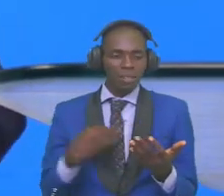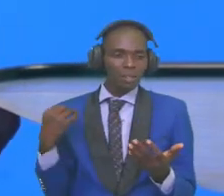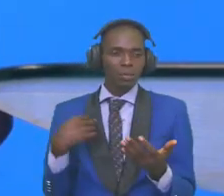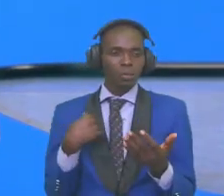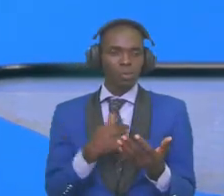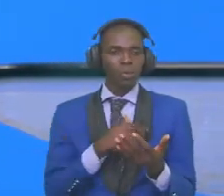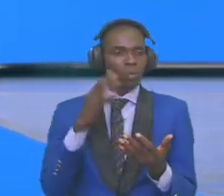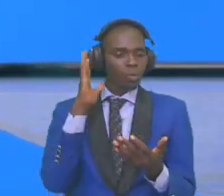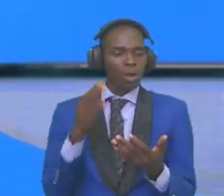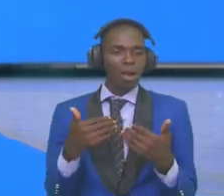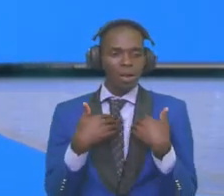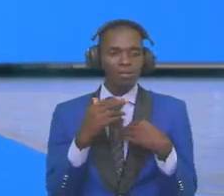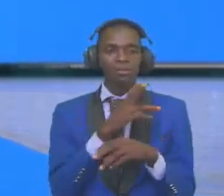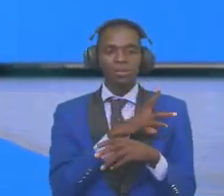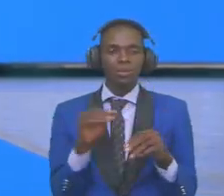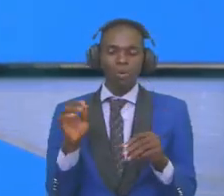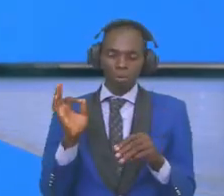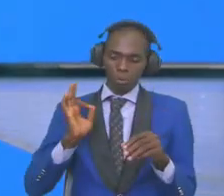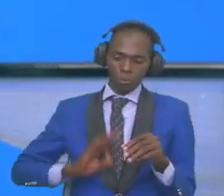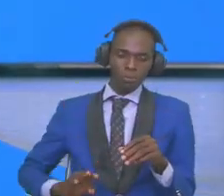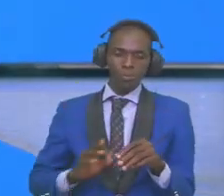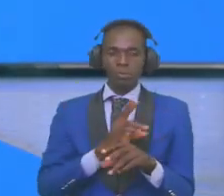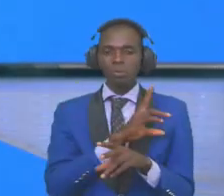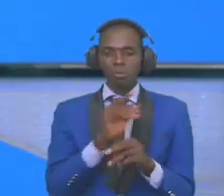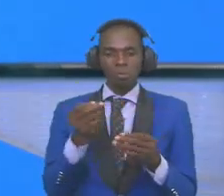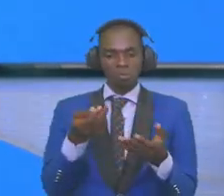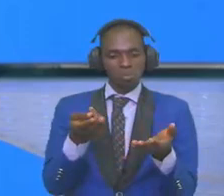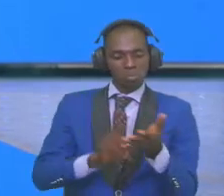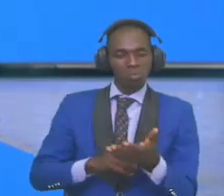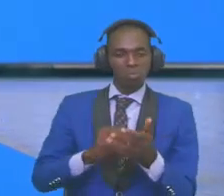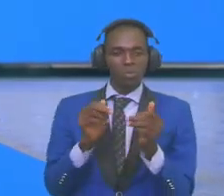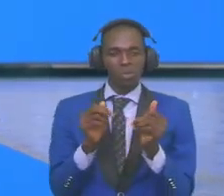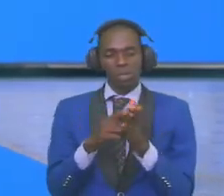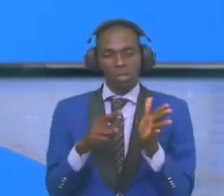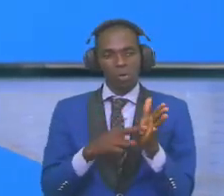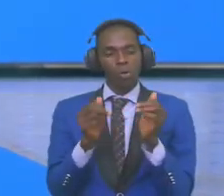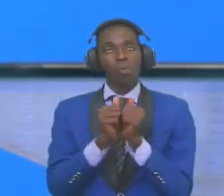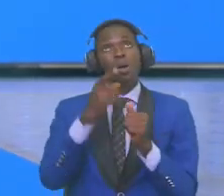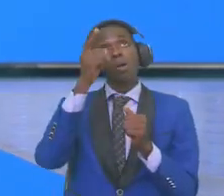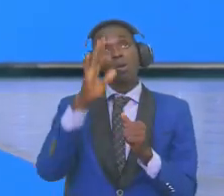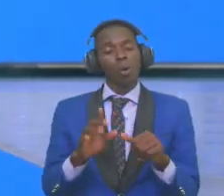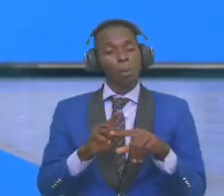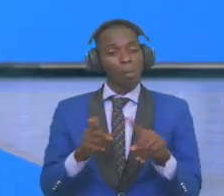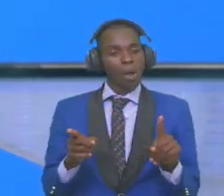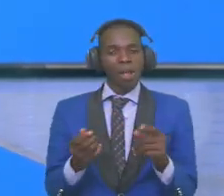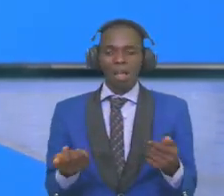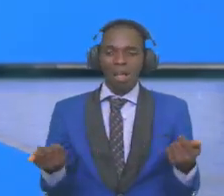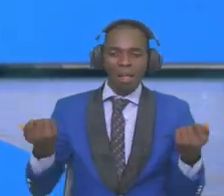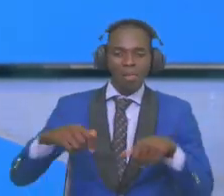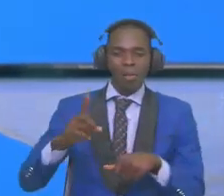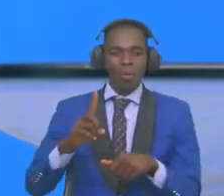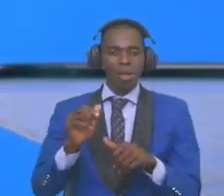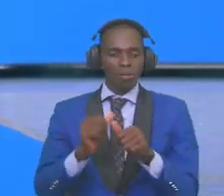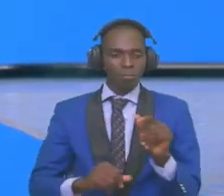have no reward and no record with God. But anywhere and everywhere,